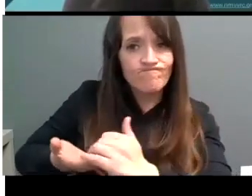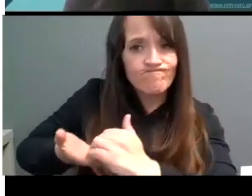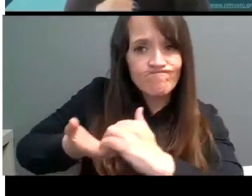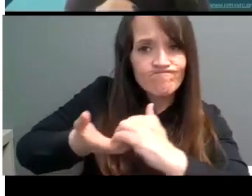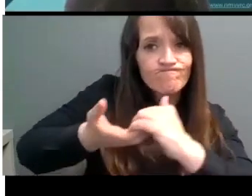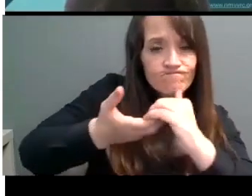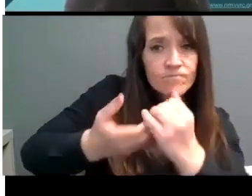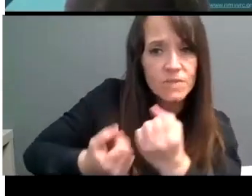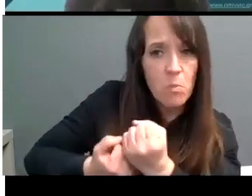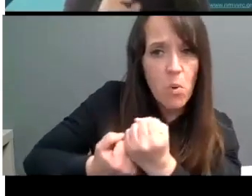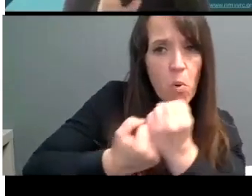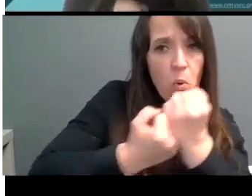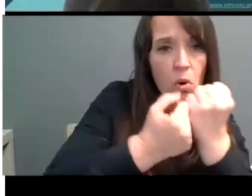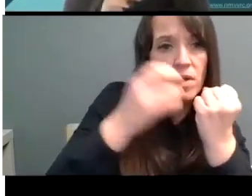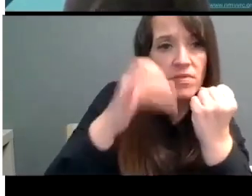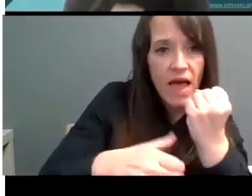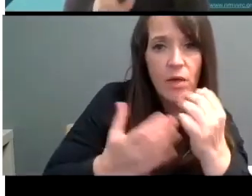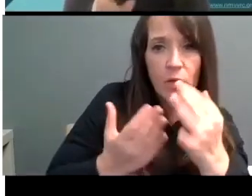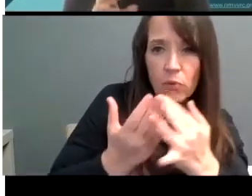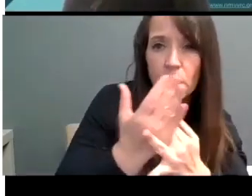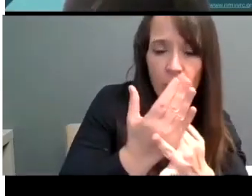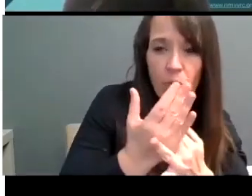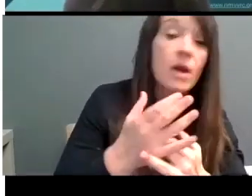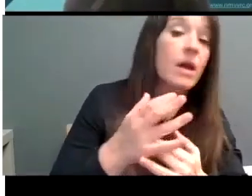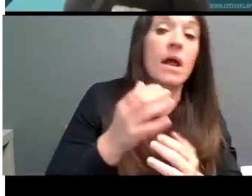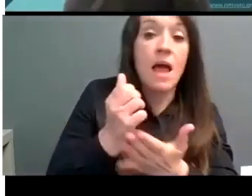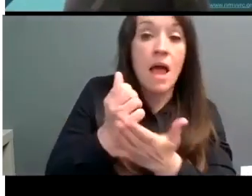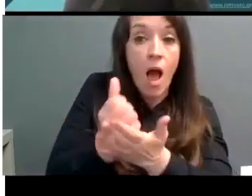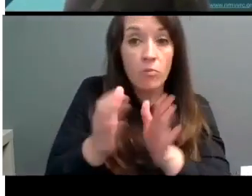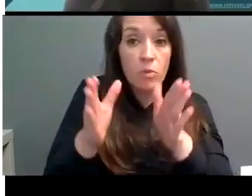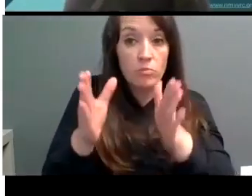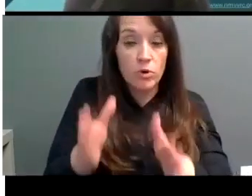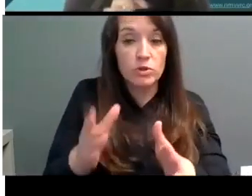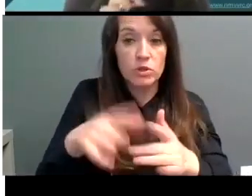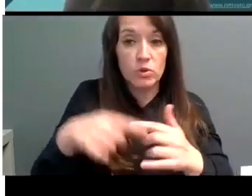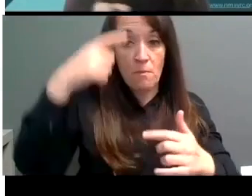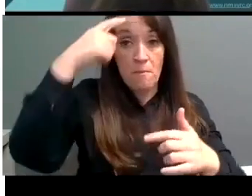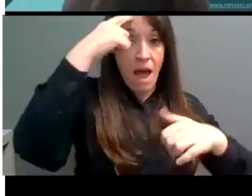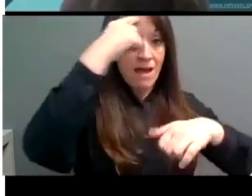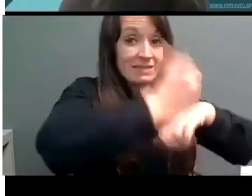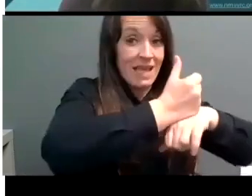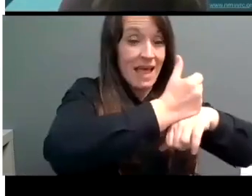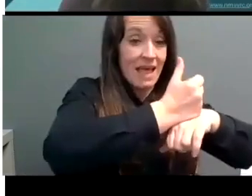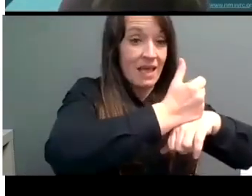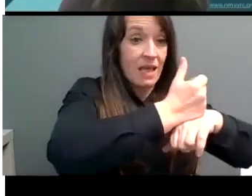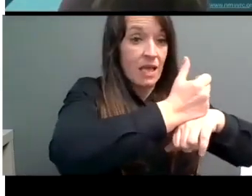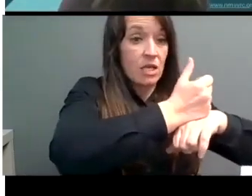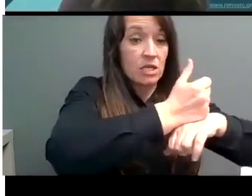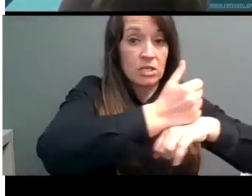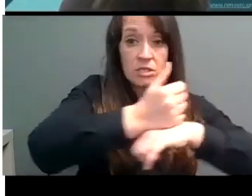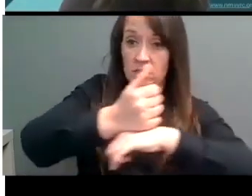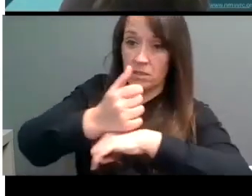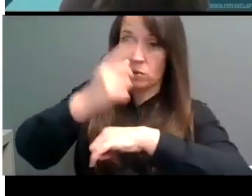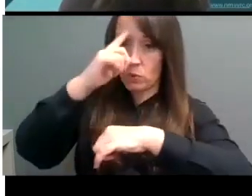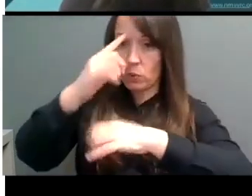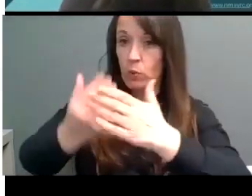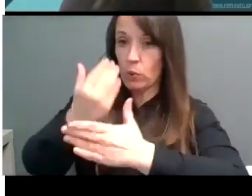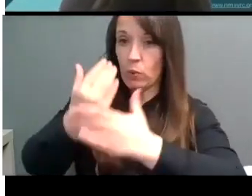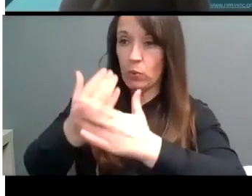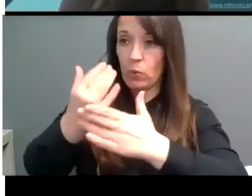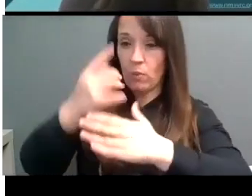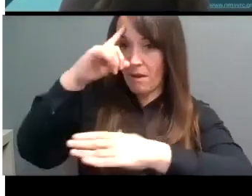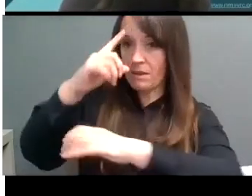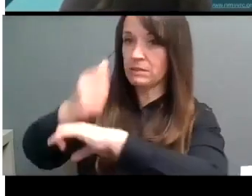person's immediate family, things have changed in the community and things have changed in people's day-to-day living. So really recalibrating to